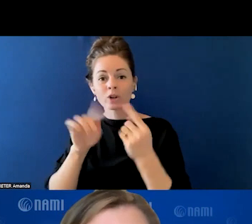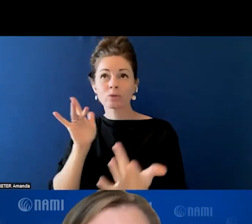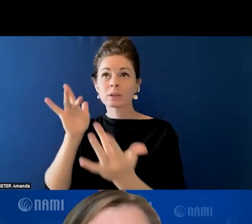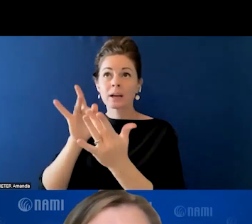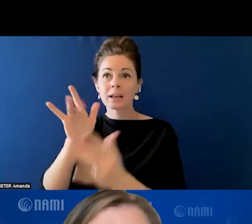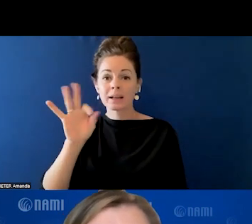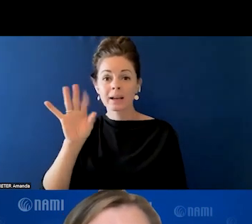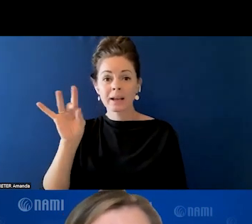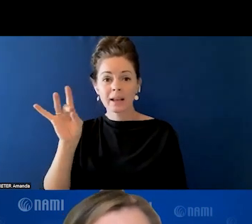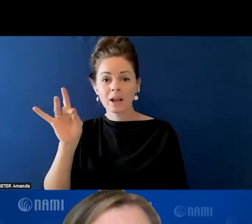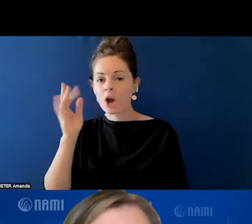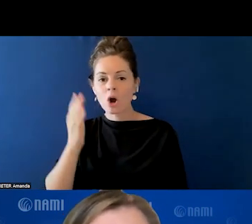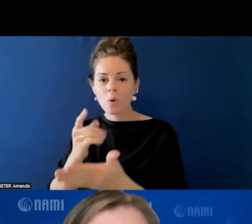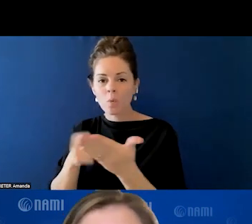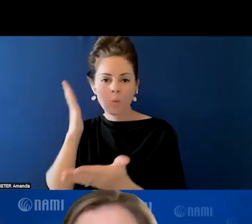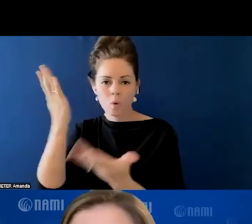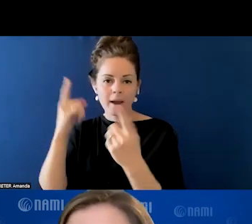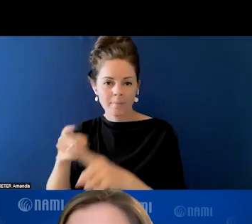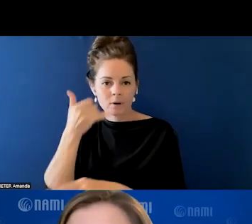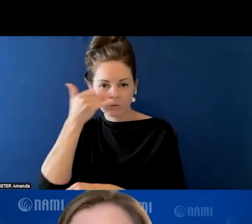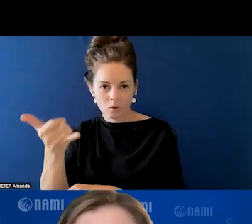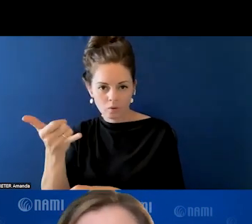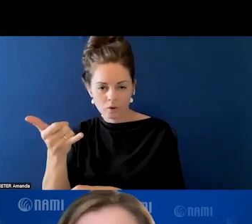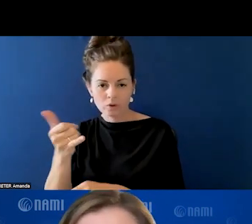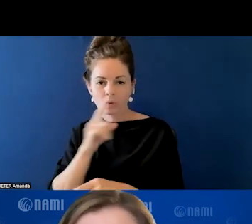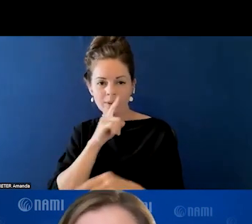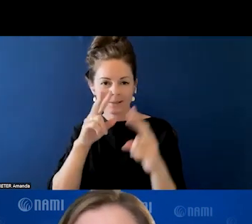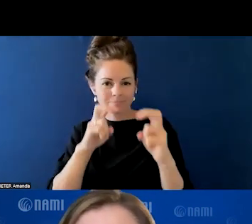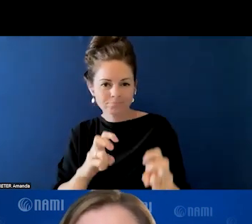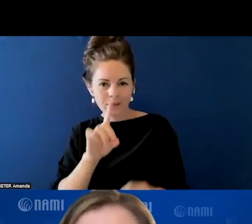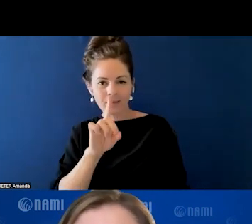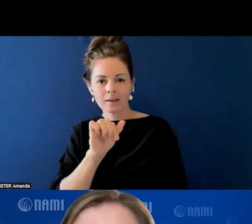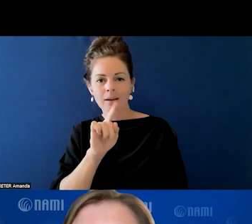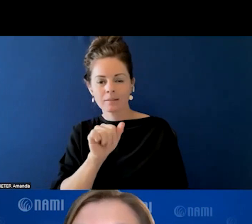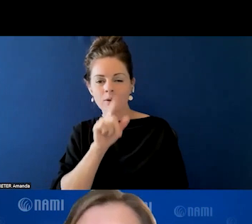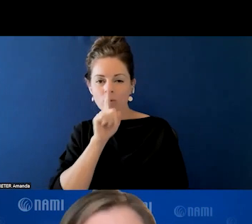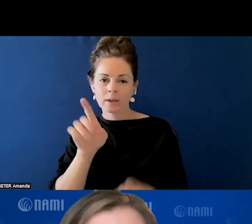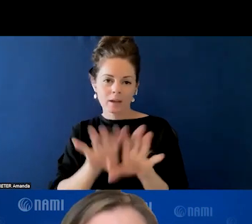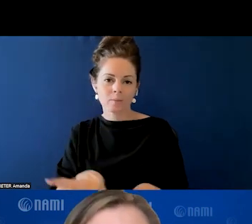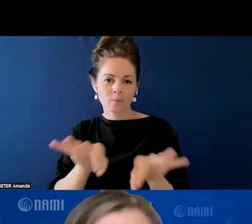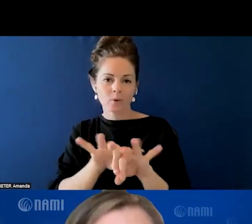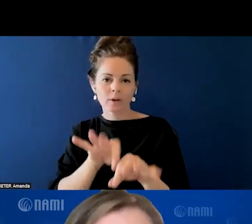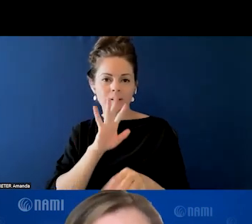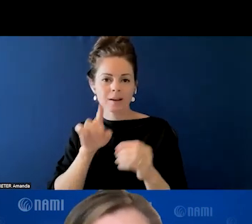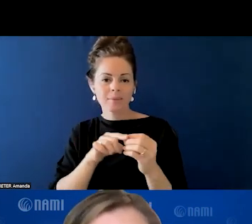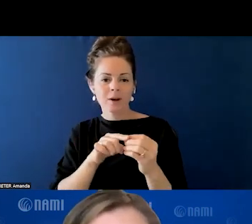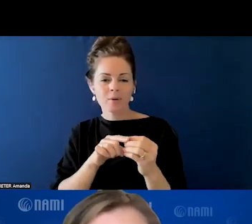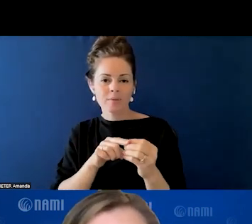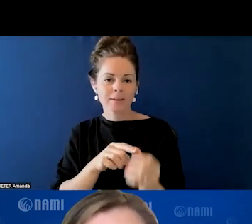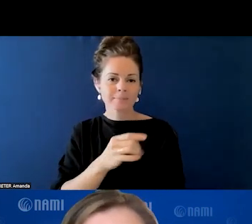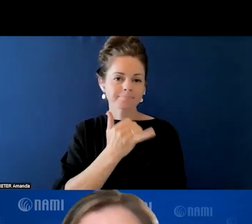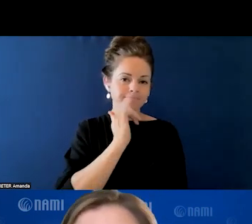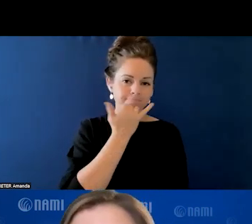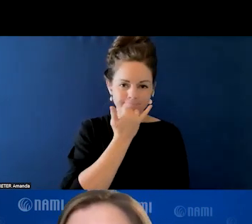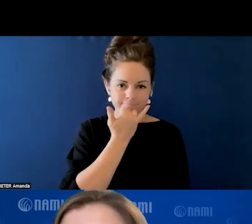help. And so digging into this data has been really useful in terms of addressing some of the myths and misperceptions